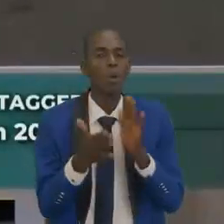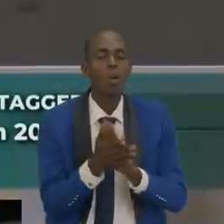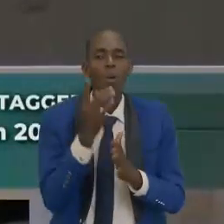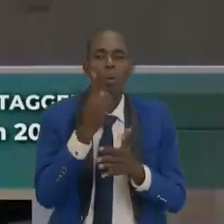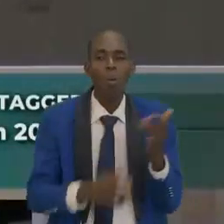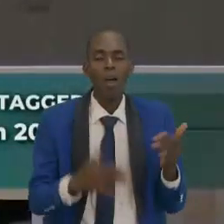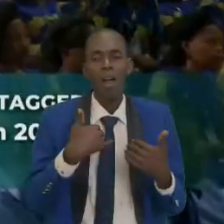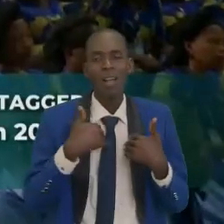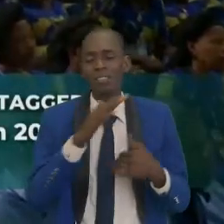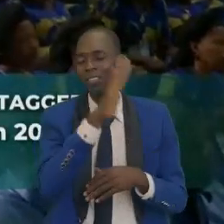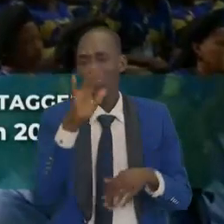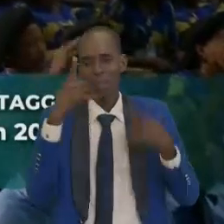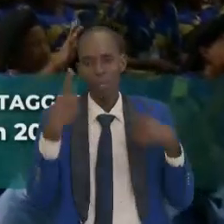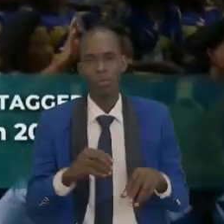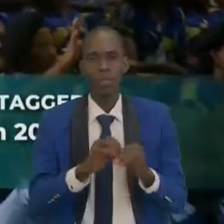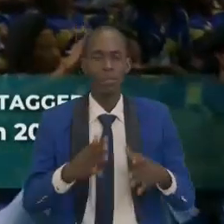happened in your life